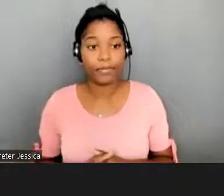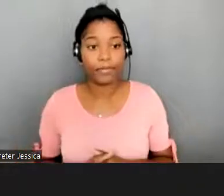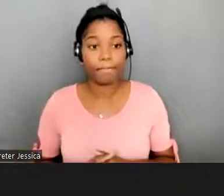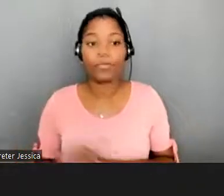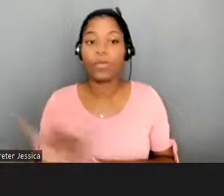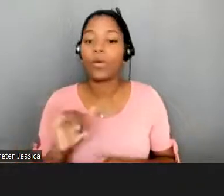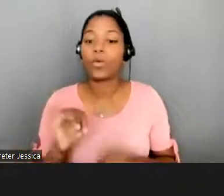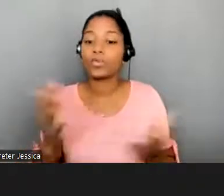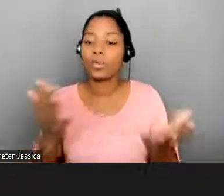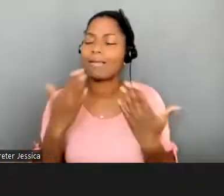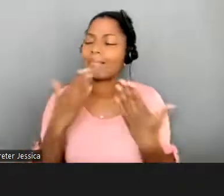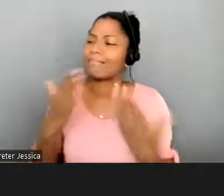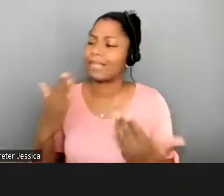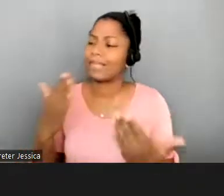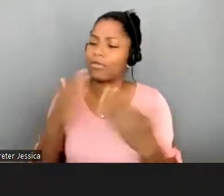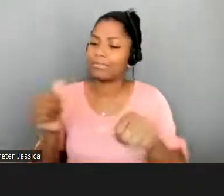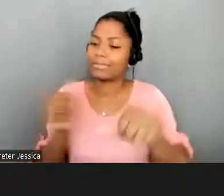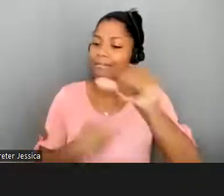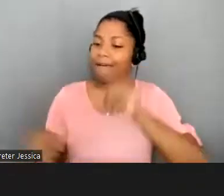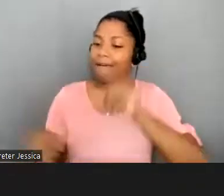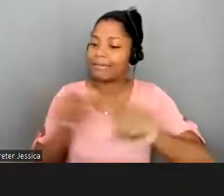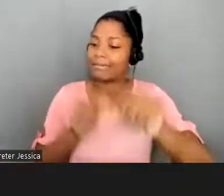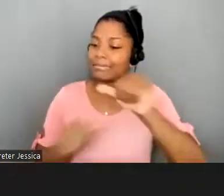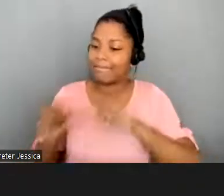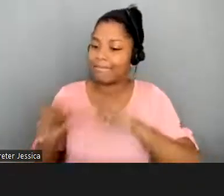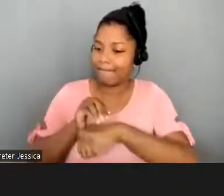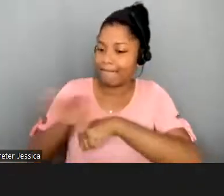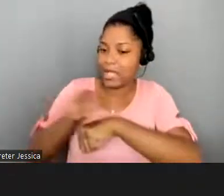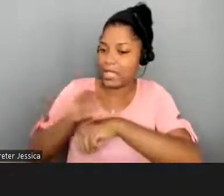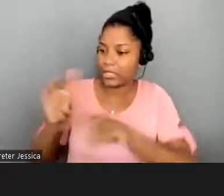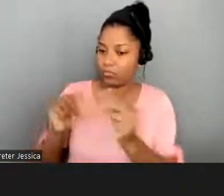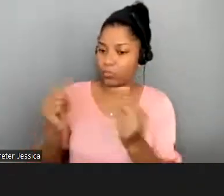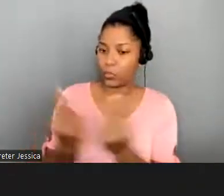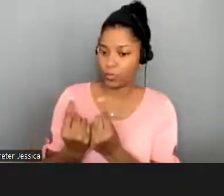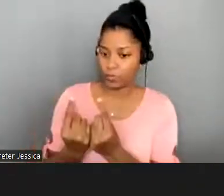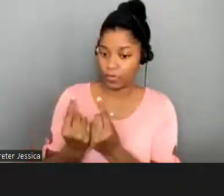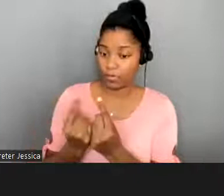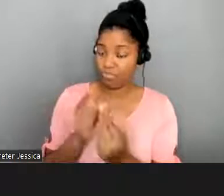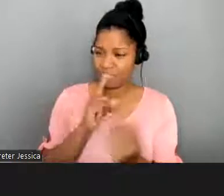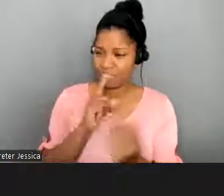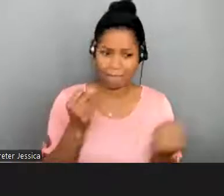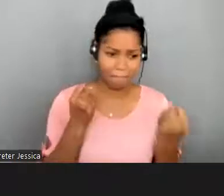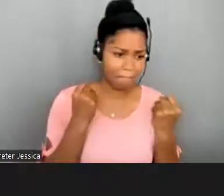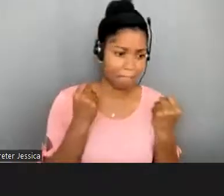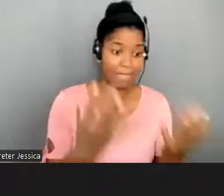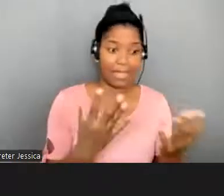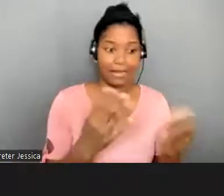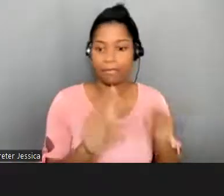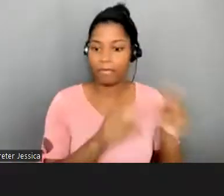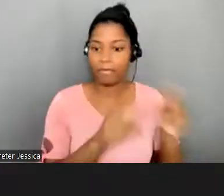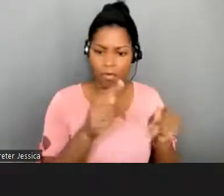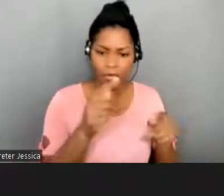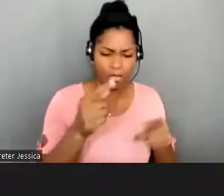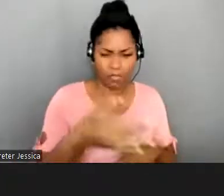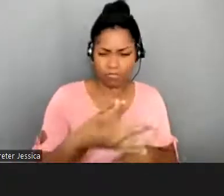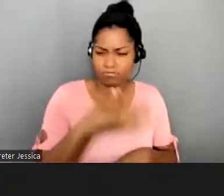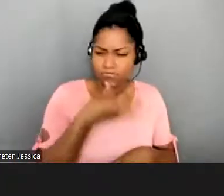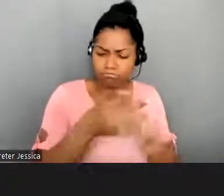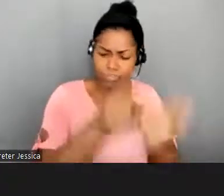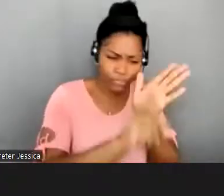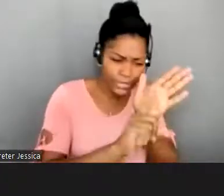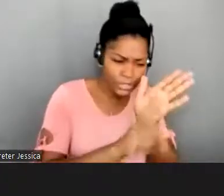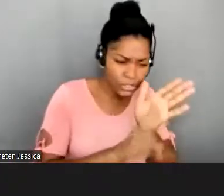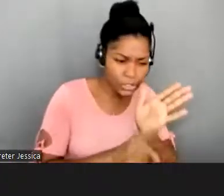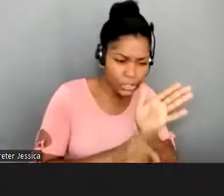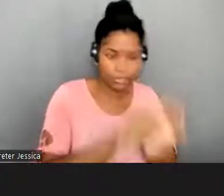the scientific advisory group that's composed of many of the nation's leading researchers. Thanks to them, we have